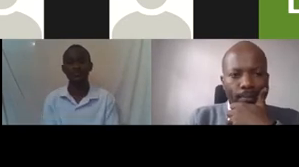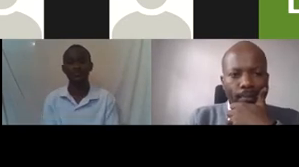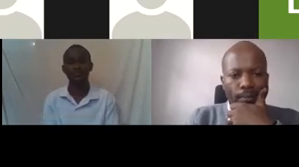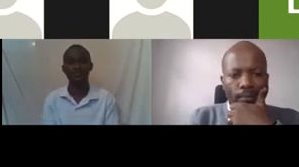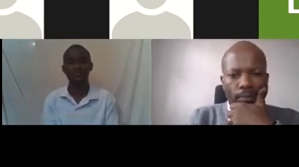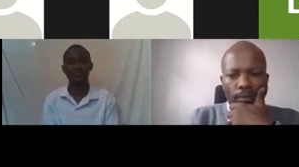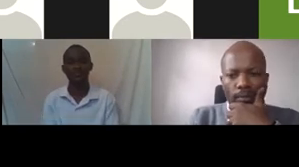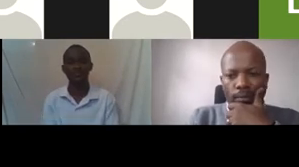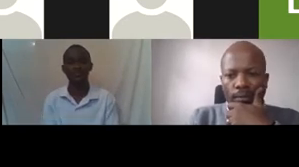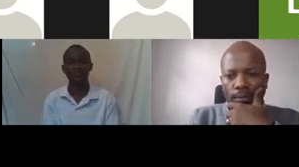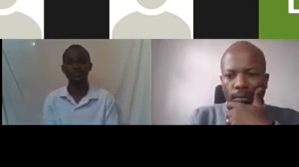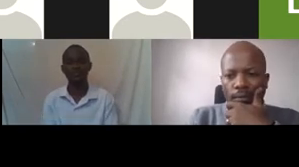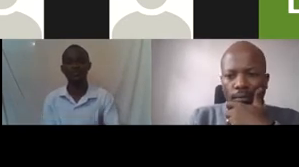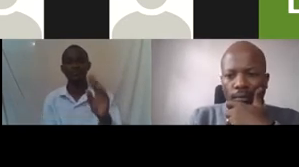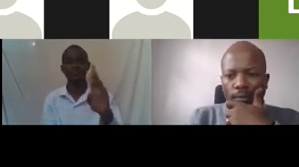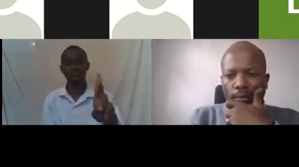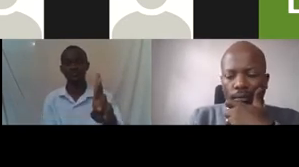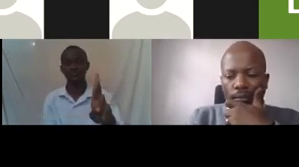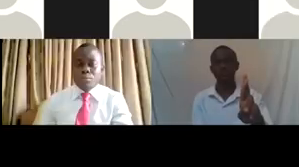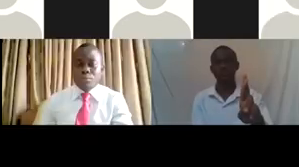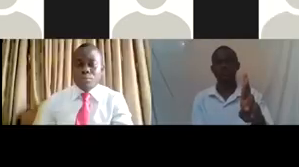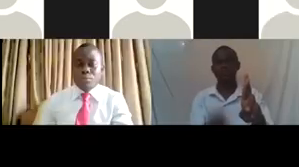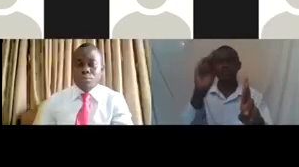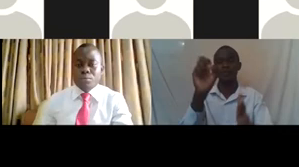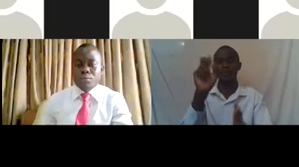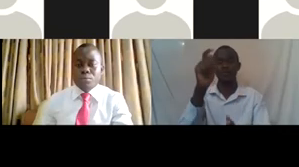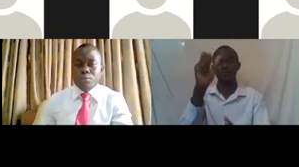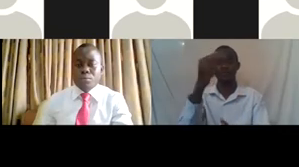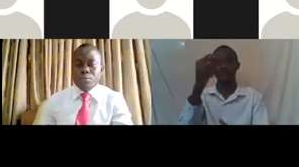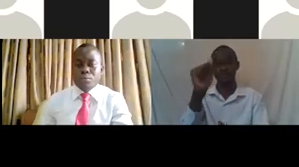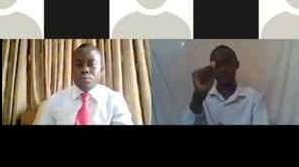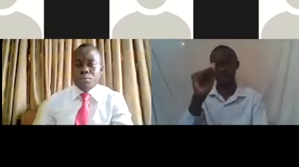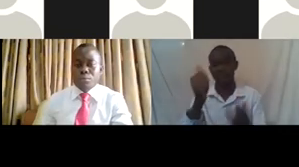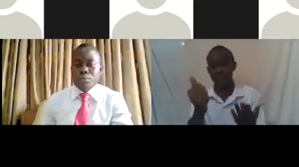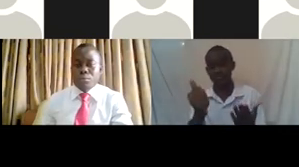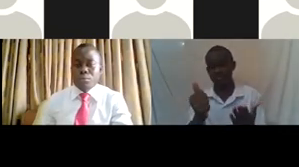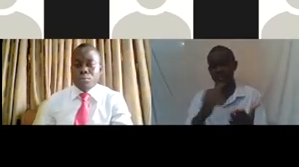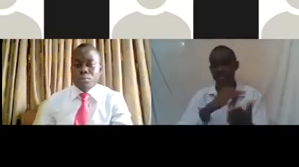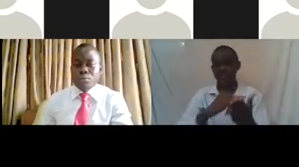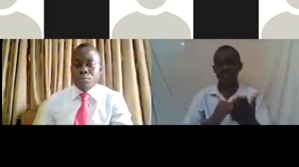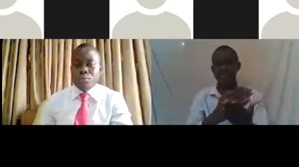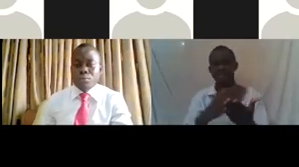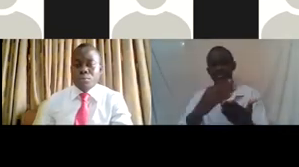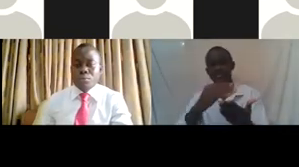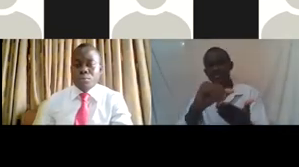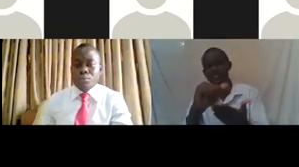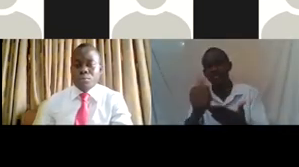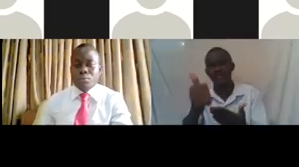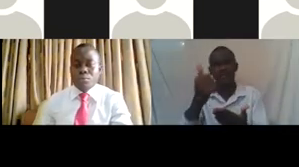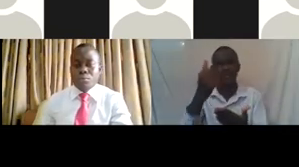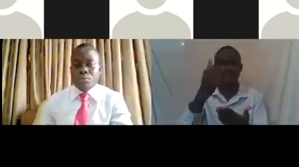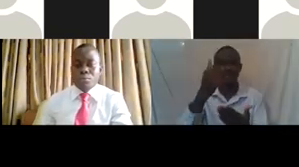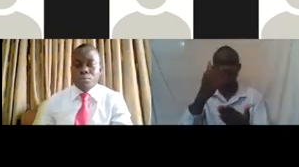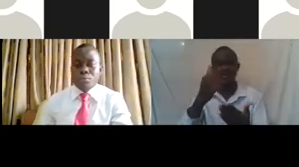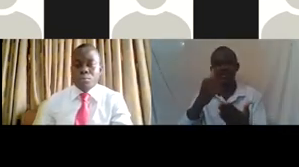Dr. Tahakangu, I will ask, just share some of the comments for maybe your final